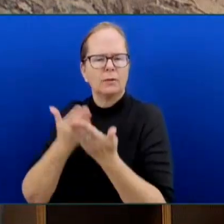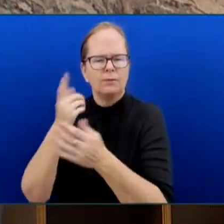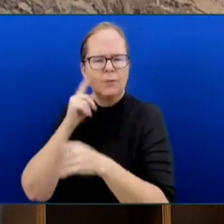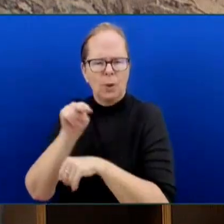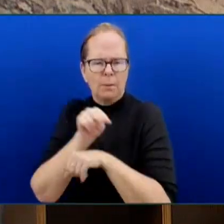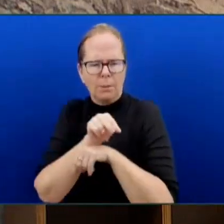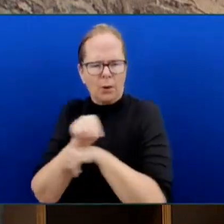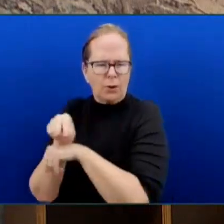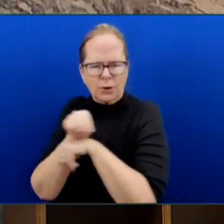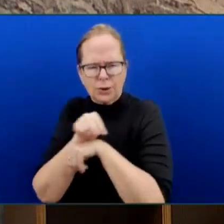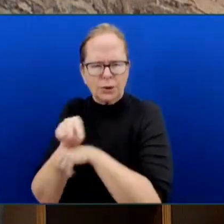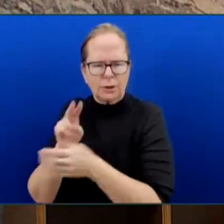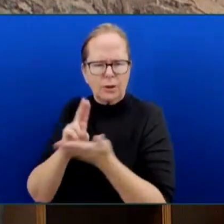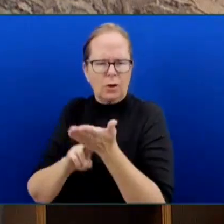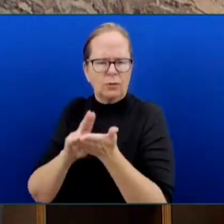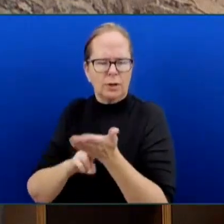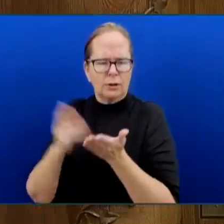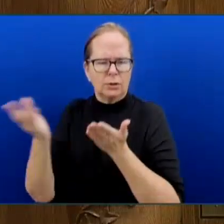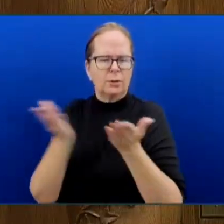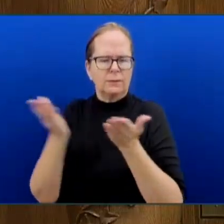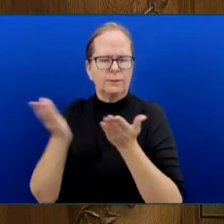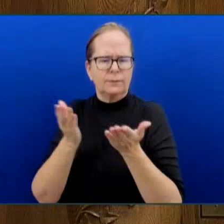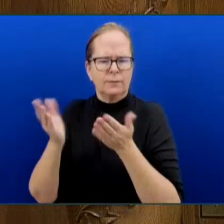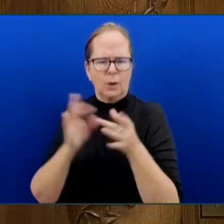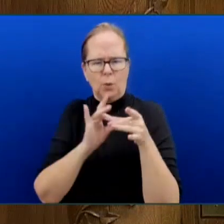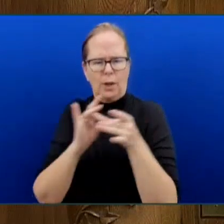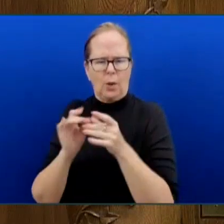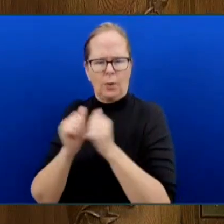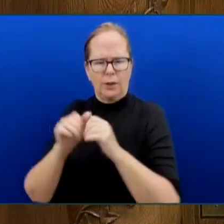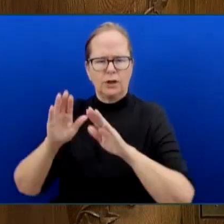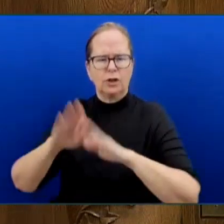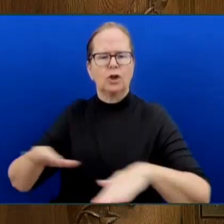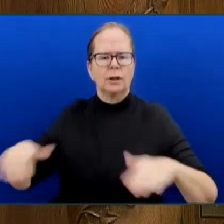care? Yes, that's important.